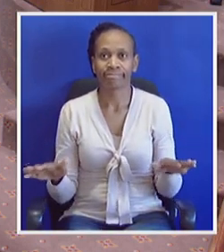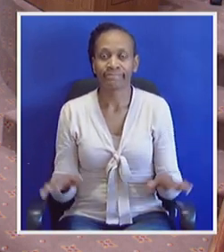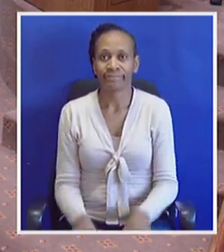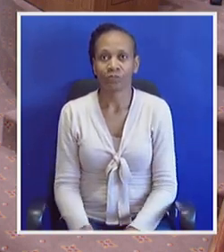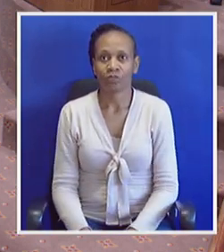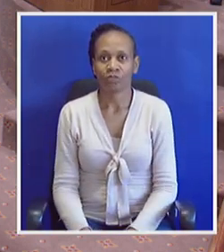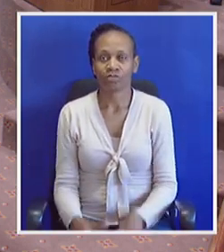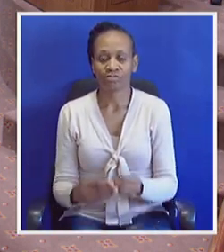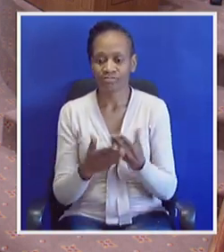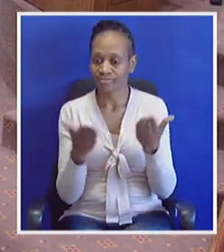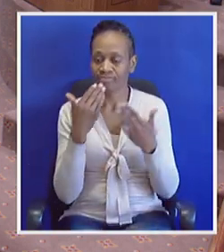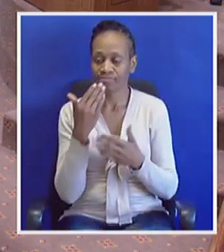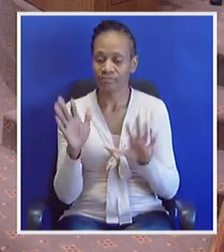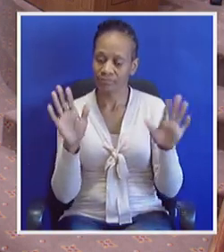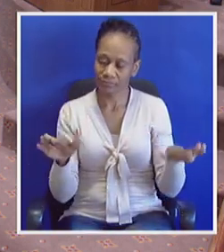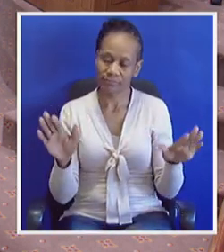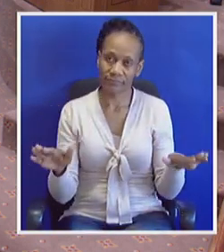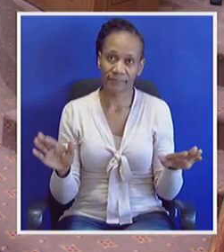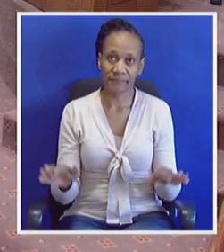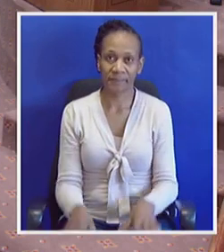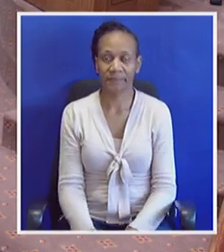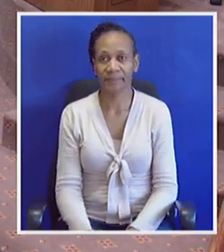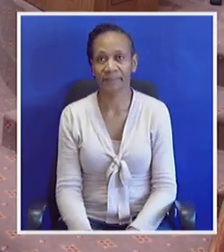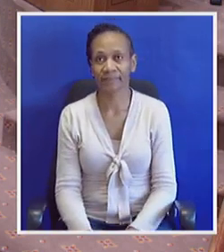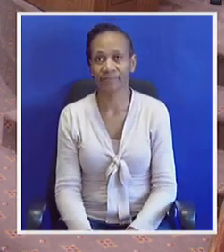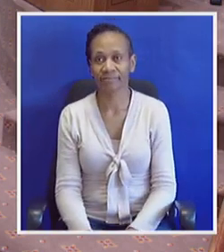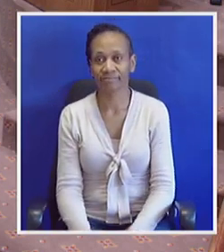Thank you, members. Order.